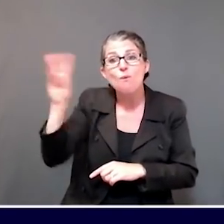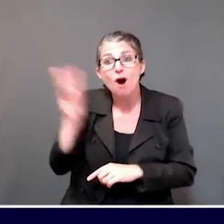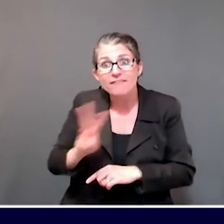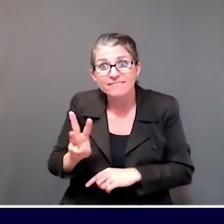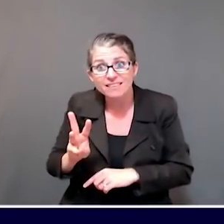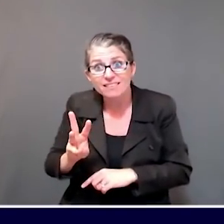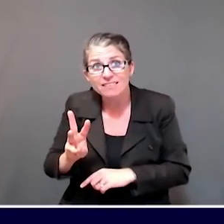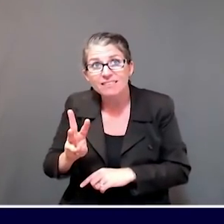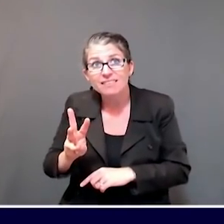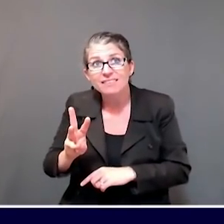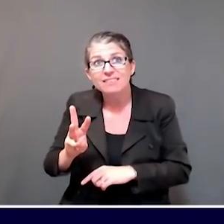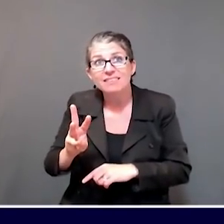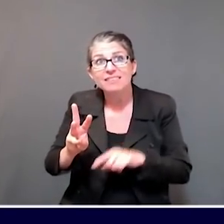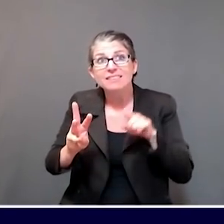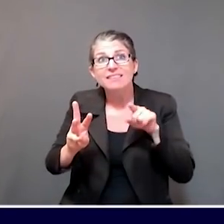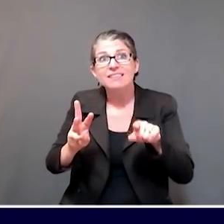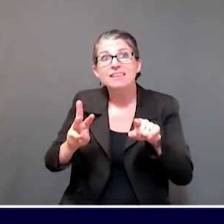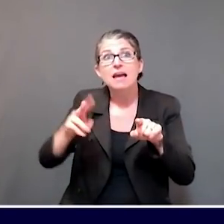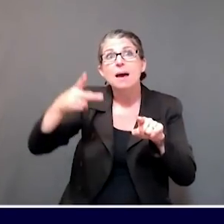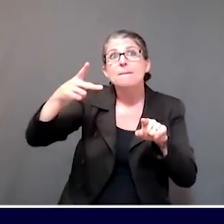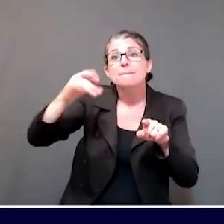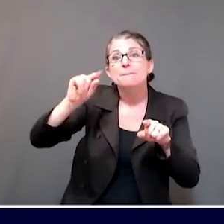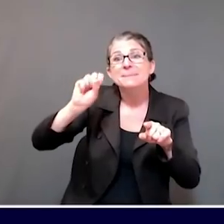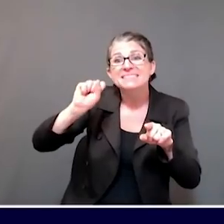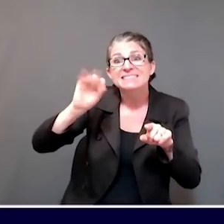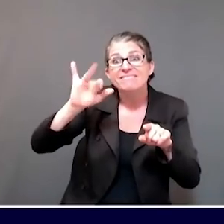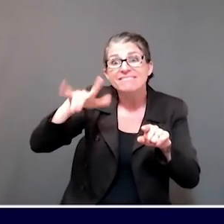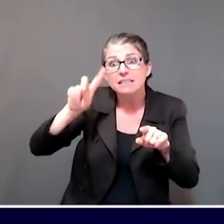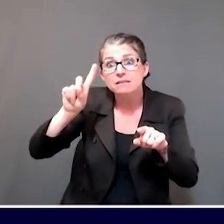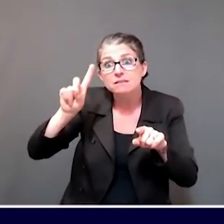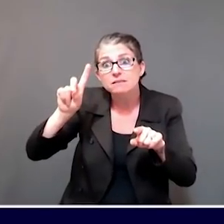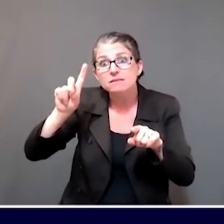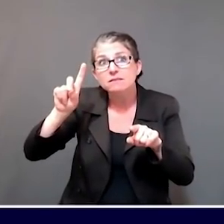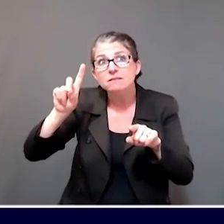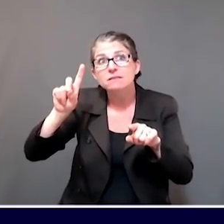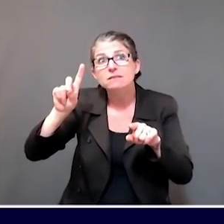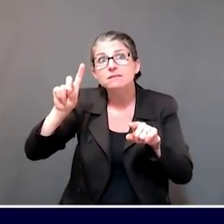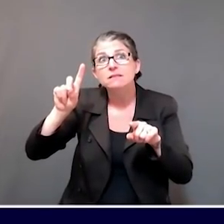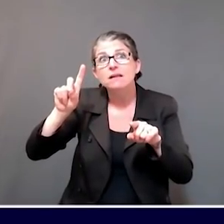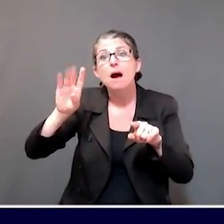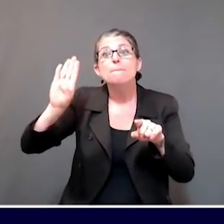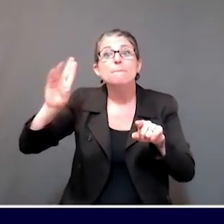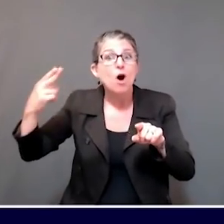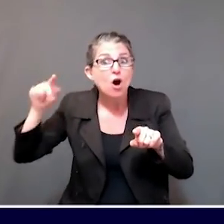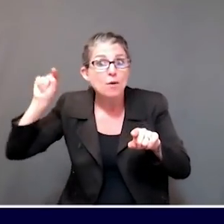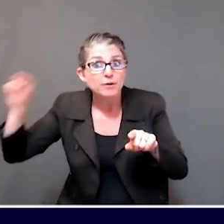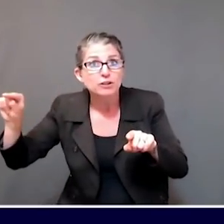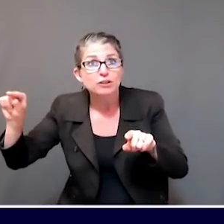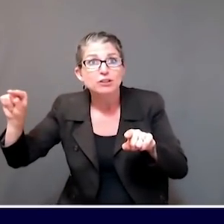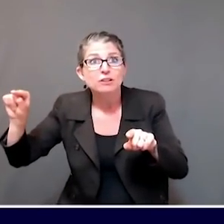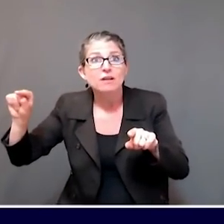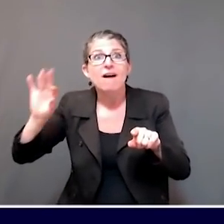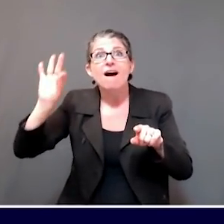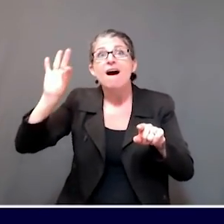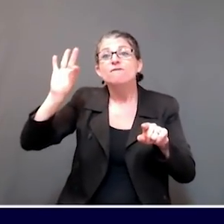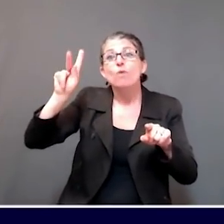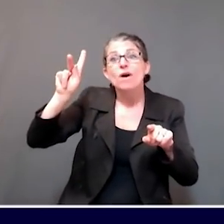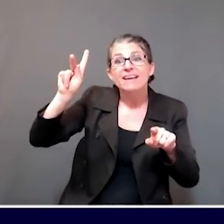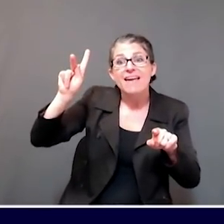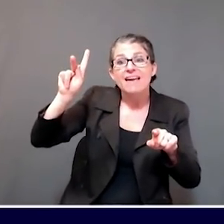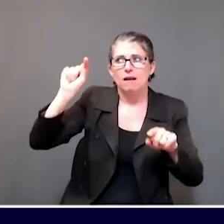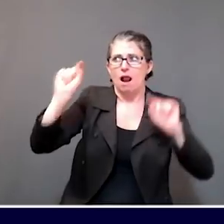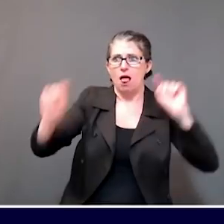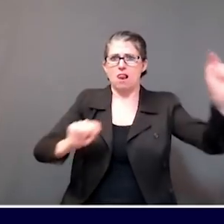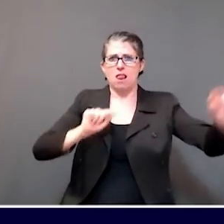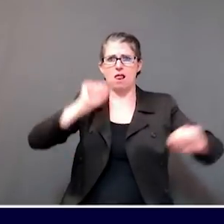Additionally, we will have mobile sites that will also launch within the next 2 weeks. The department continues to work with other organizations to stand